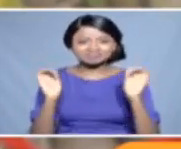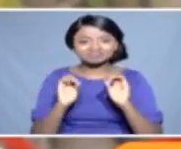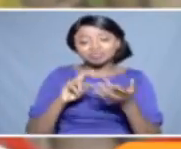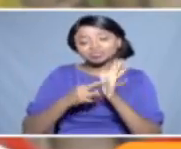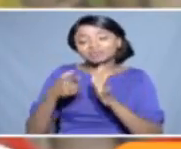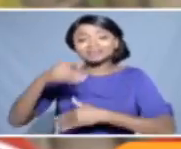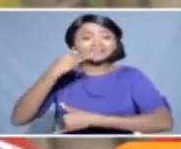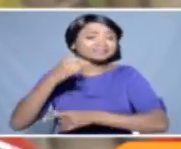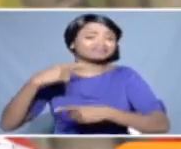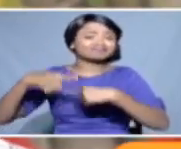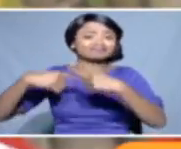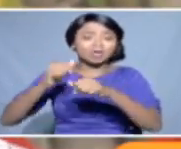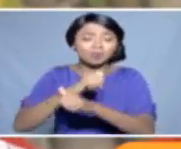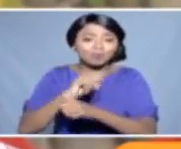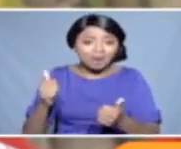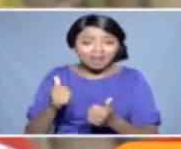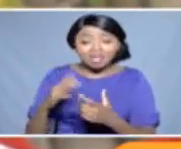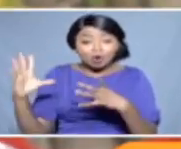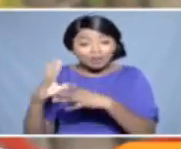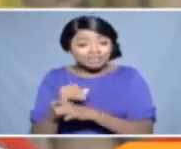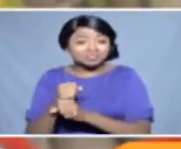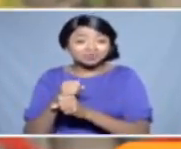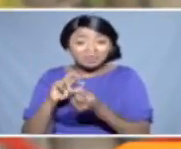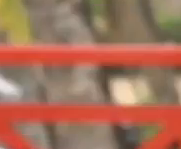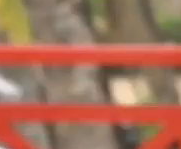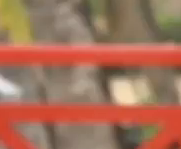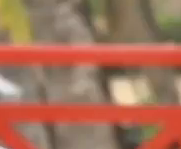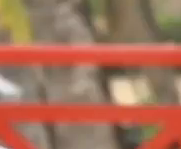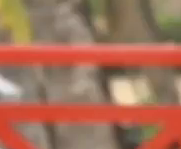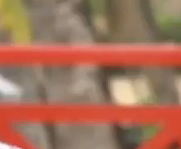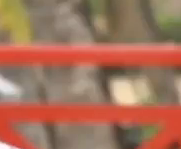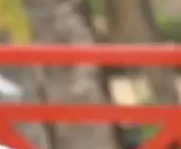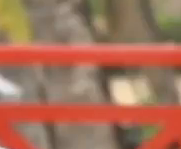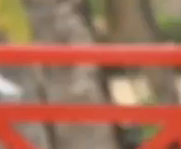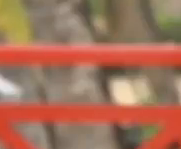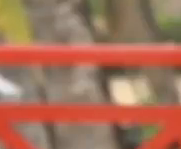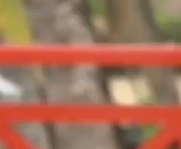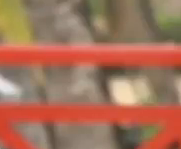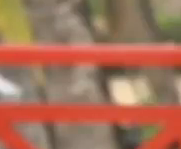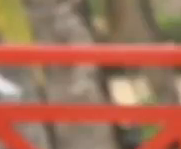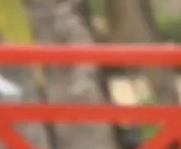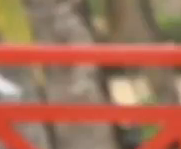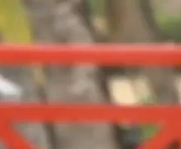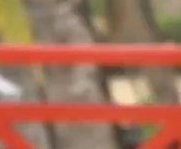institution will go on. Institution is not about a person, it is about the structures that you set.